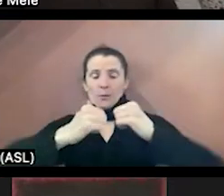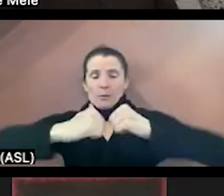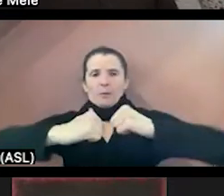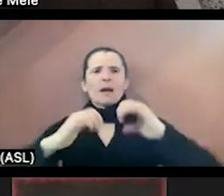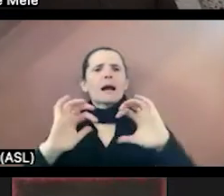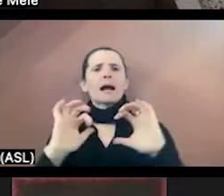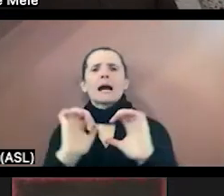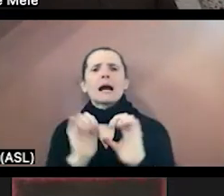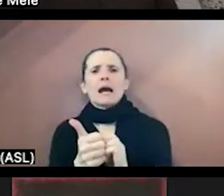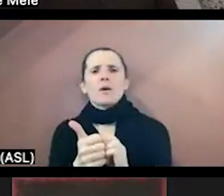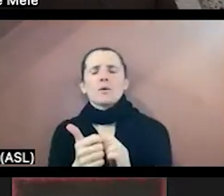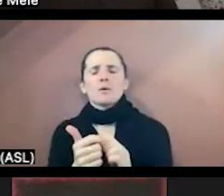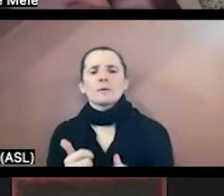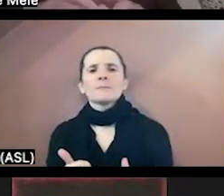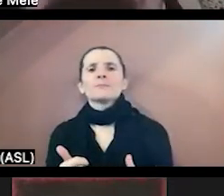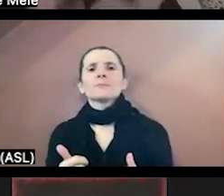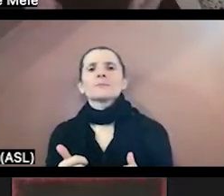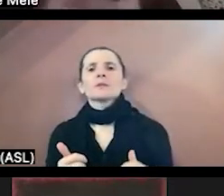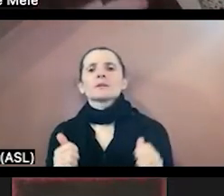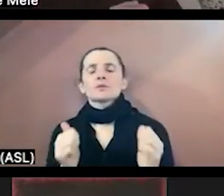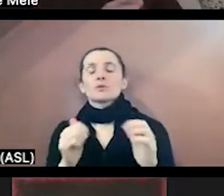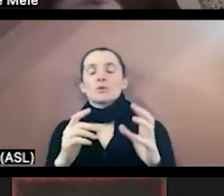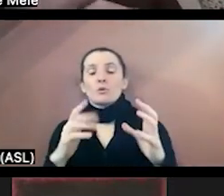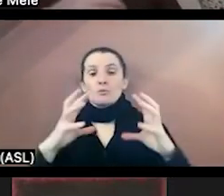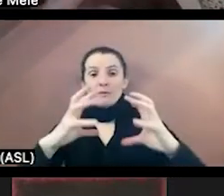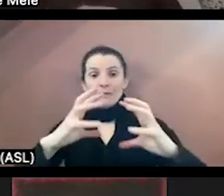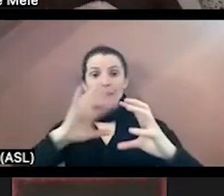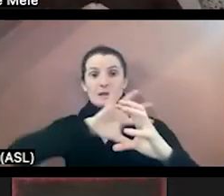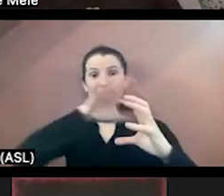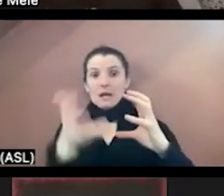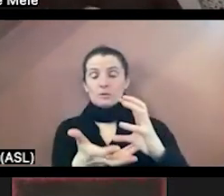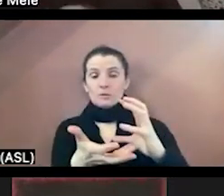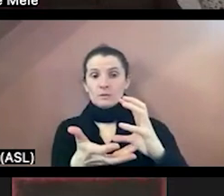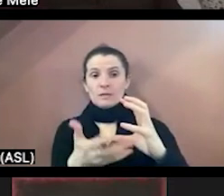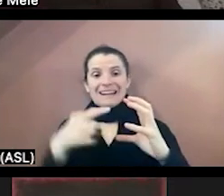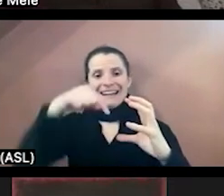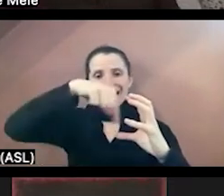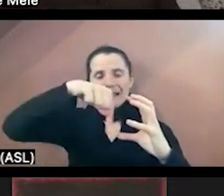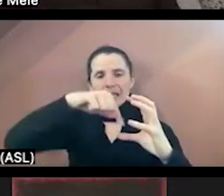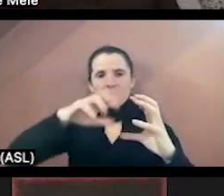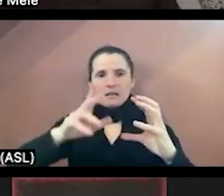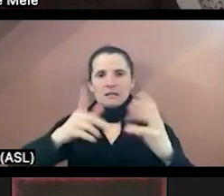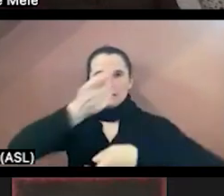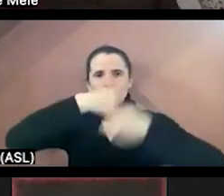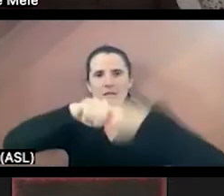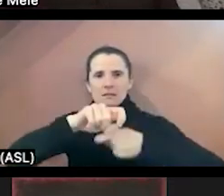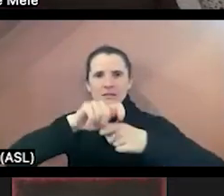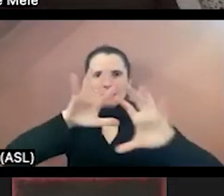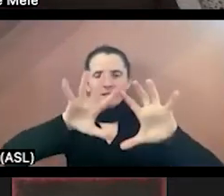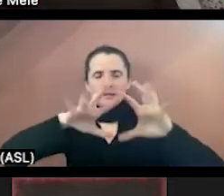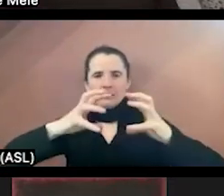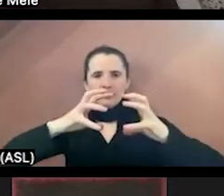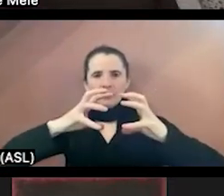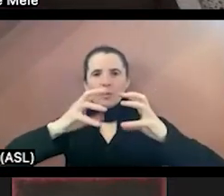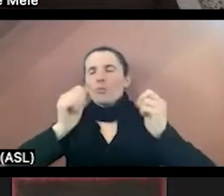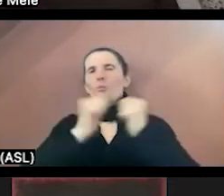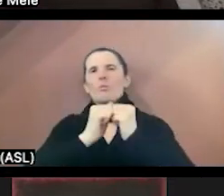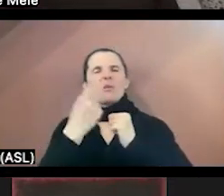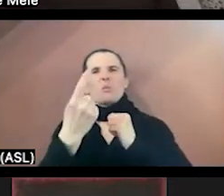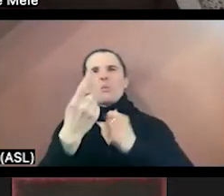surface inside out, with the inner and the outer part exchanged with a single transformation. It